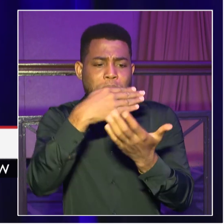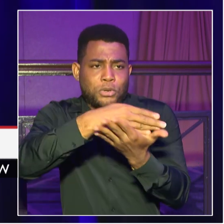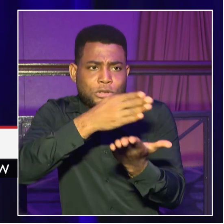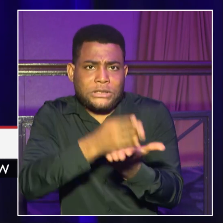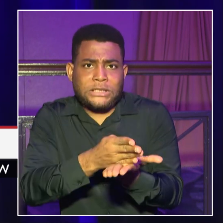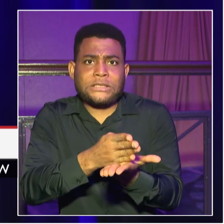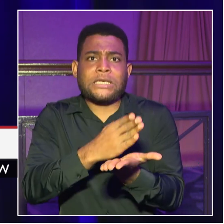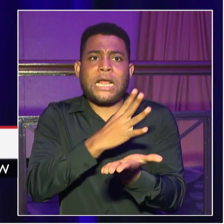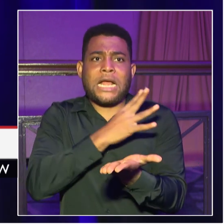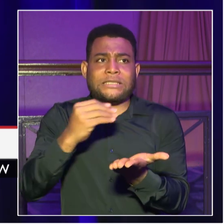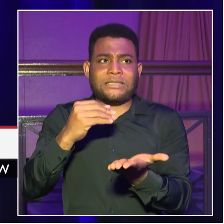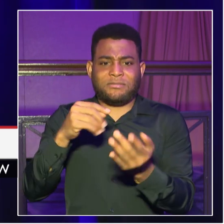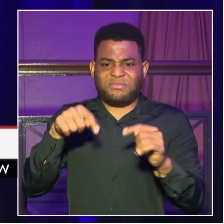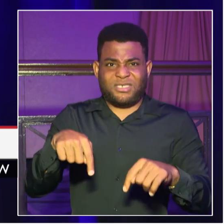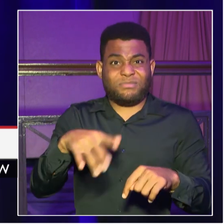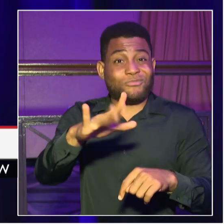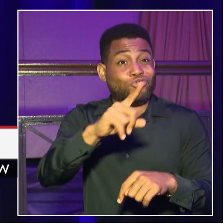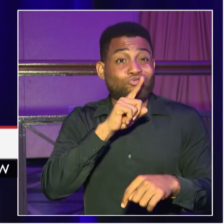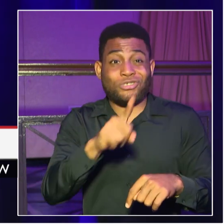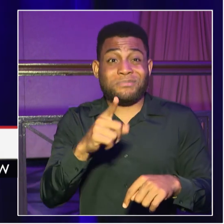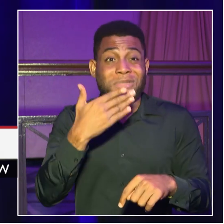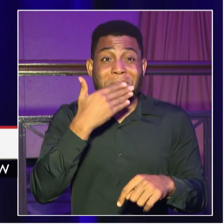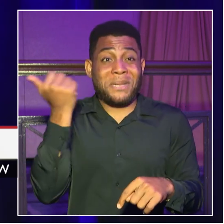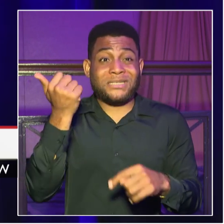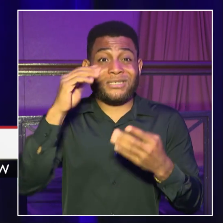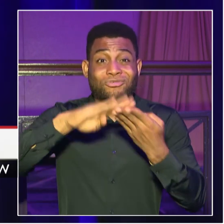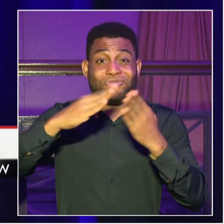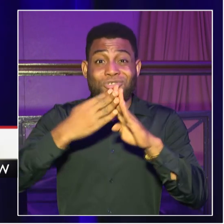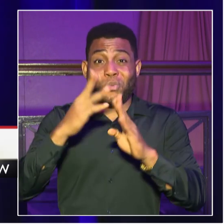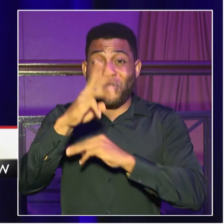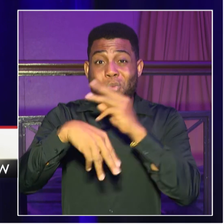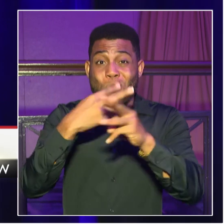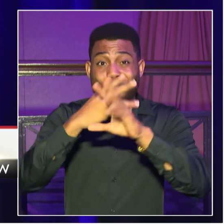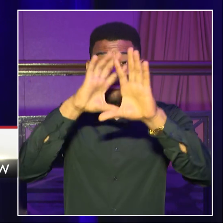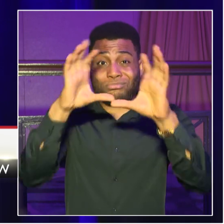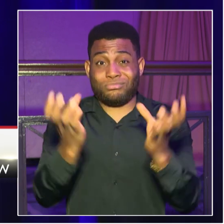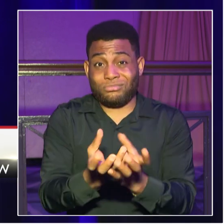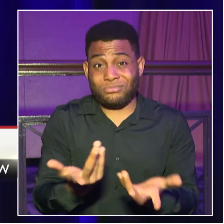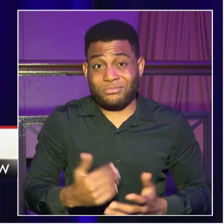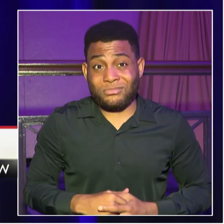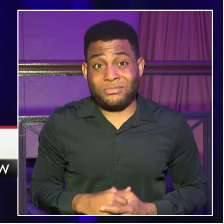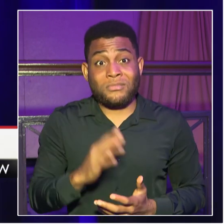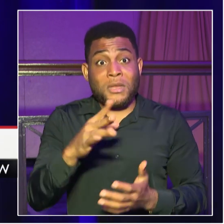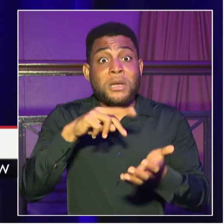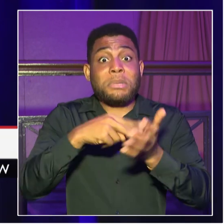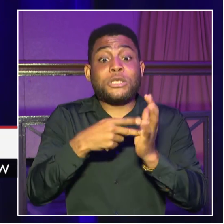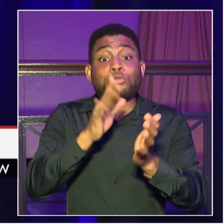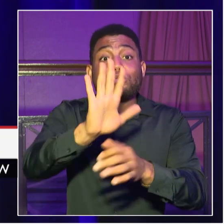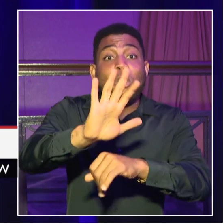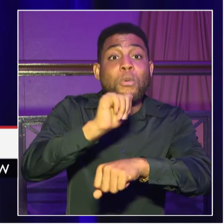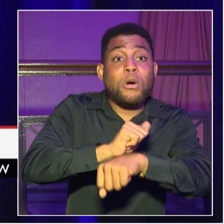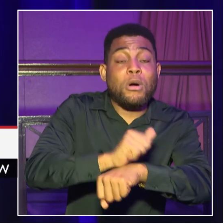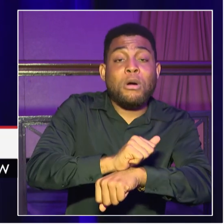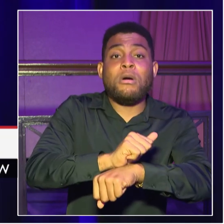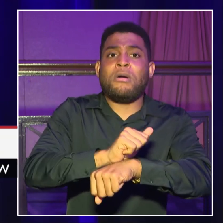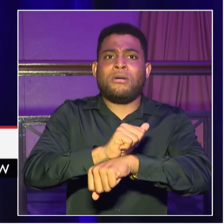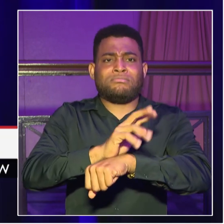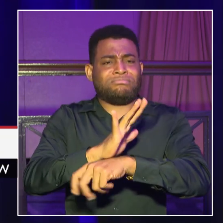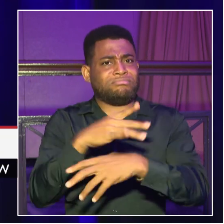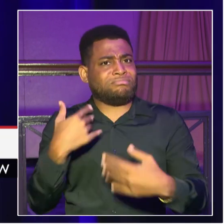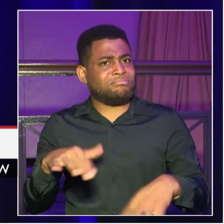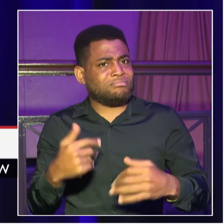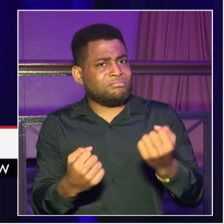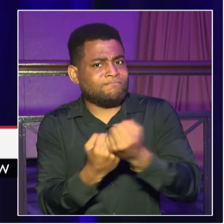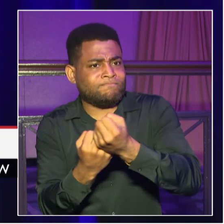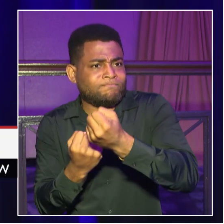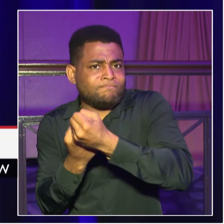what that means is that visitation and the work that you do supports all of the other reasons that people